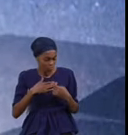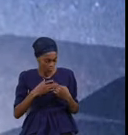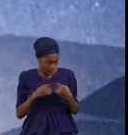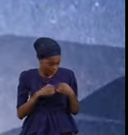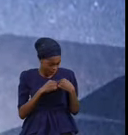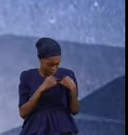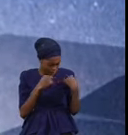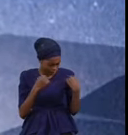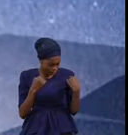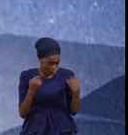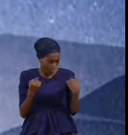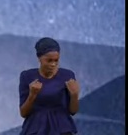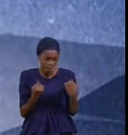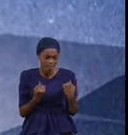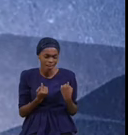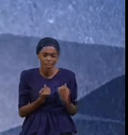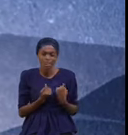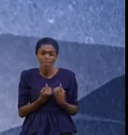my